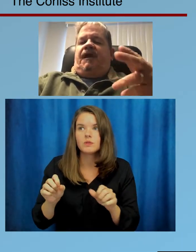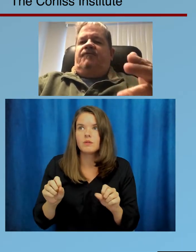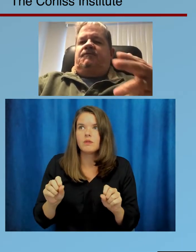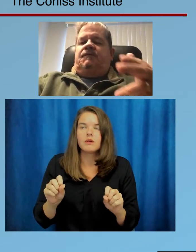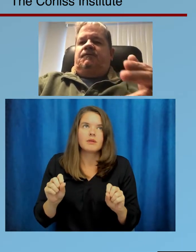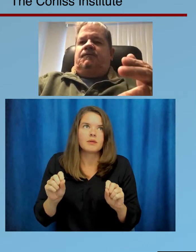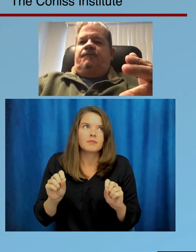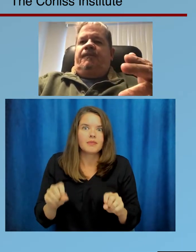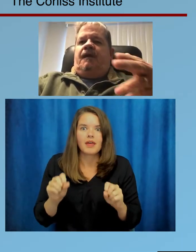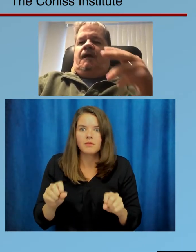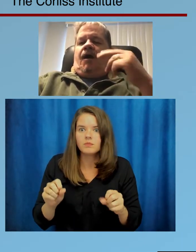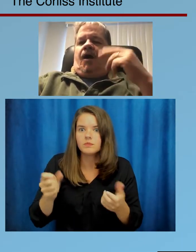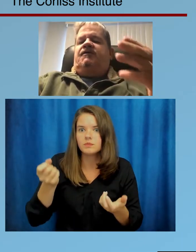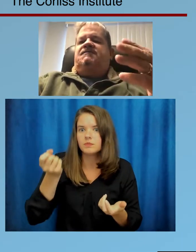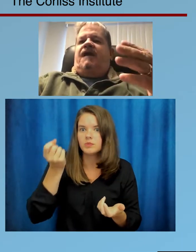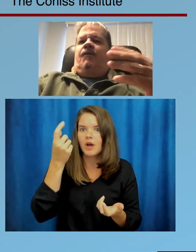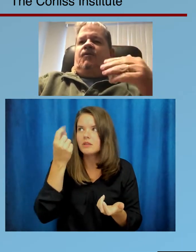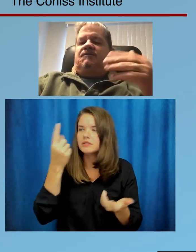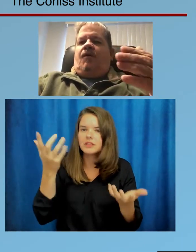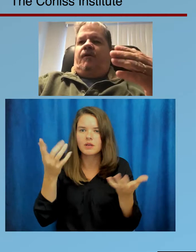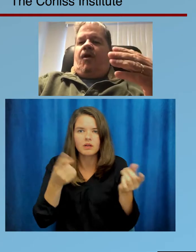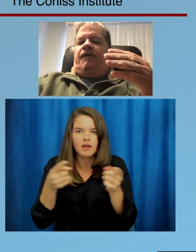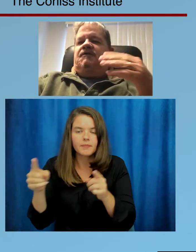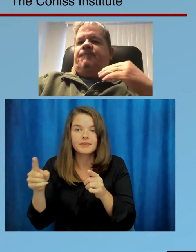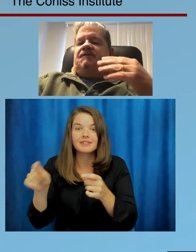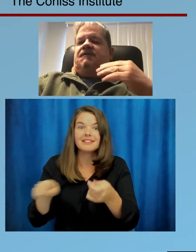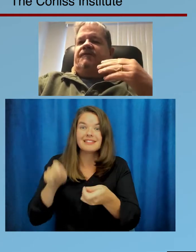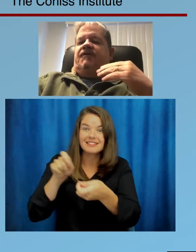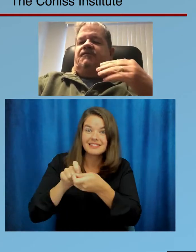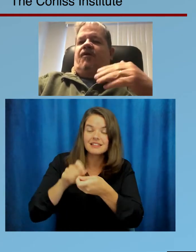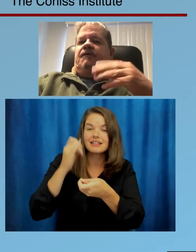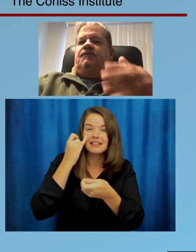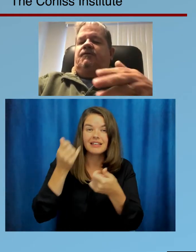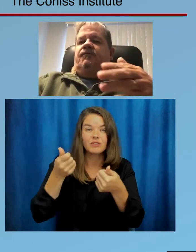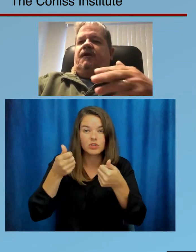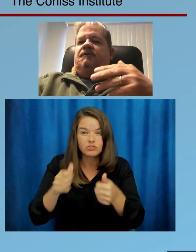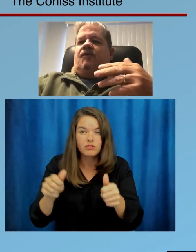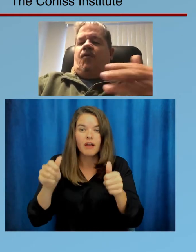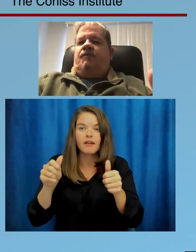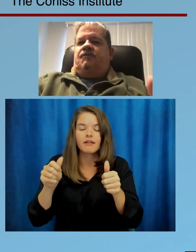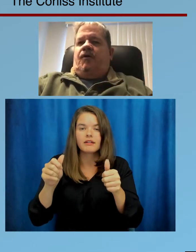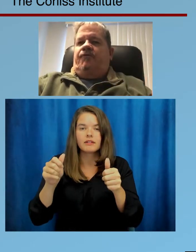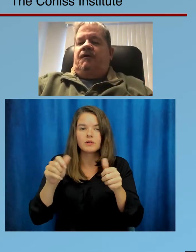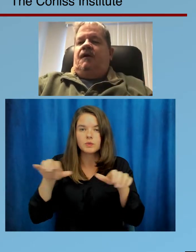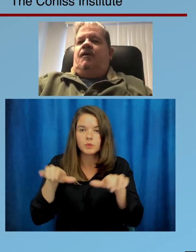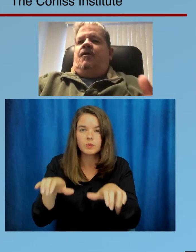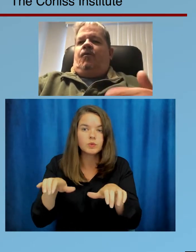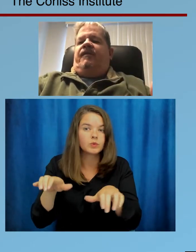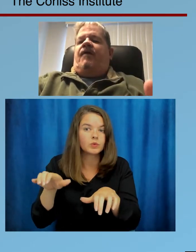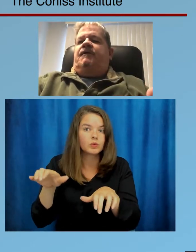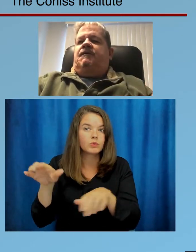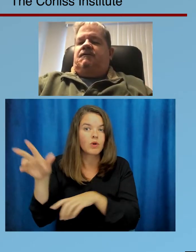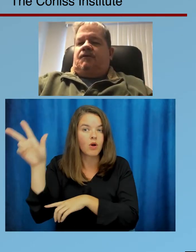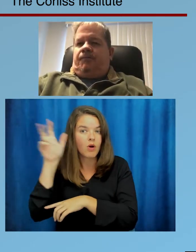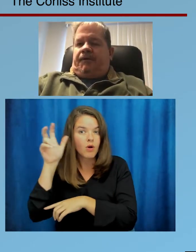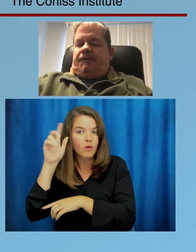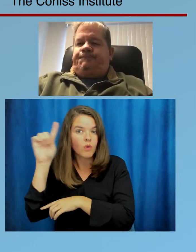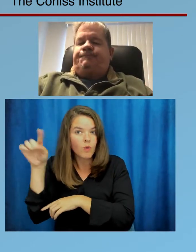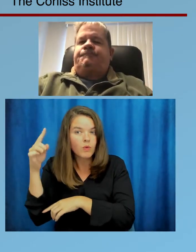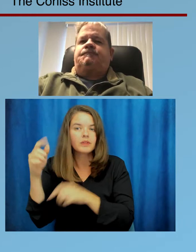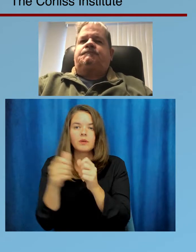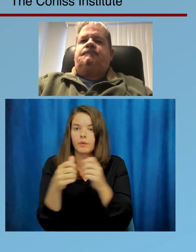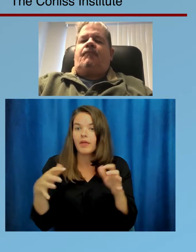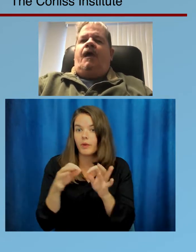to be able to understand what's going on, especially if they're trying to do things auditory without an